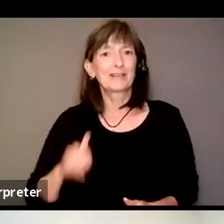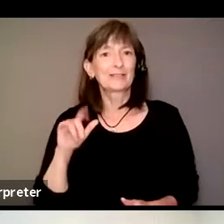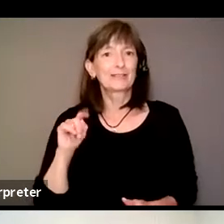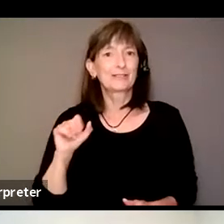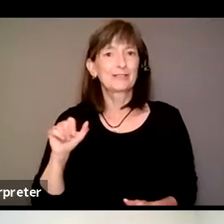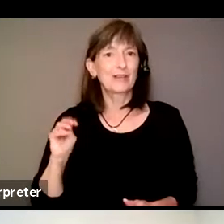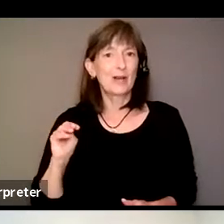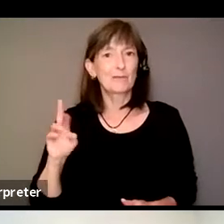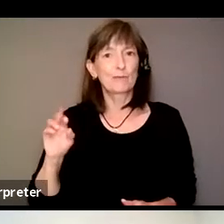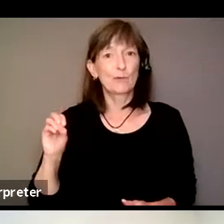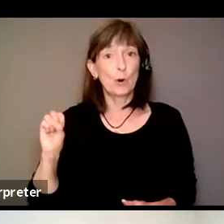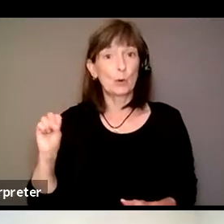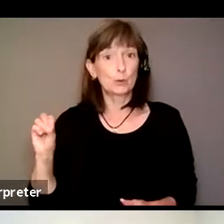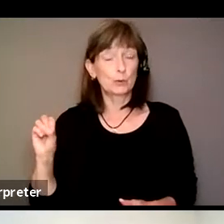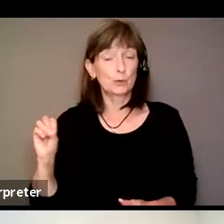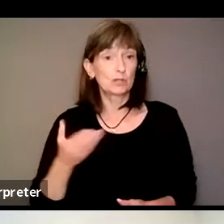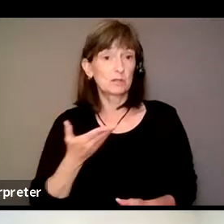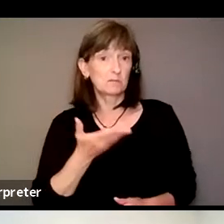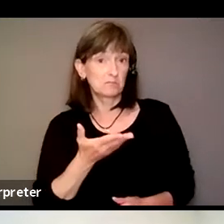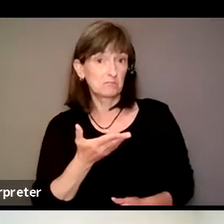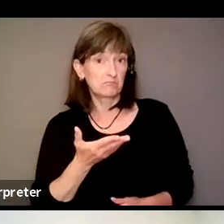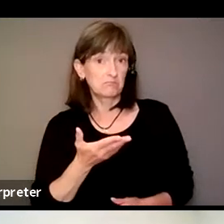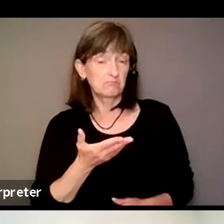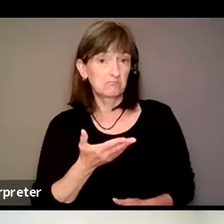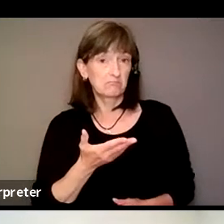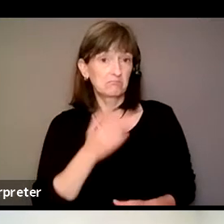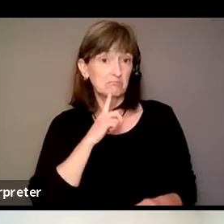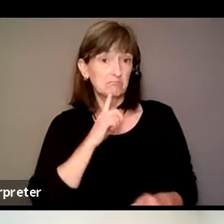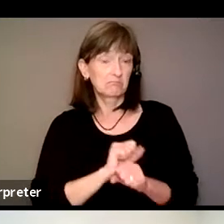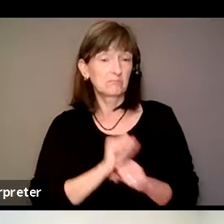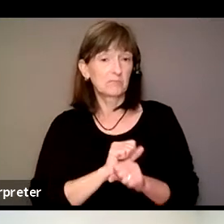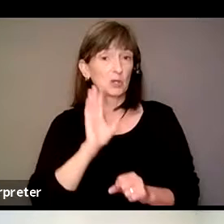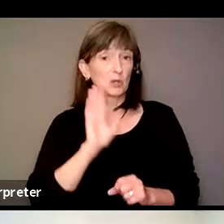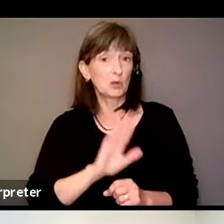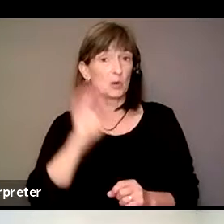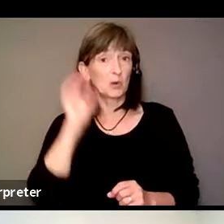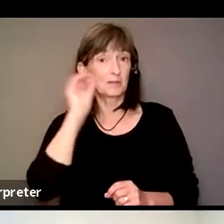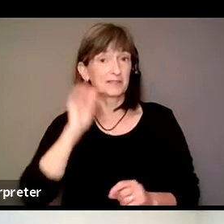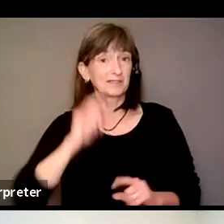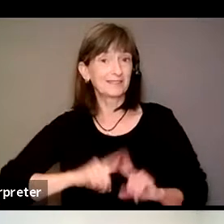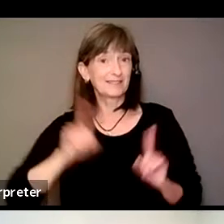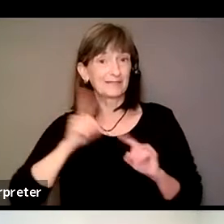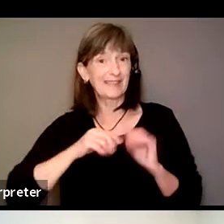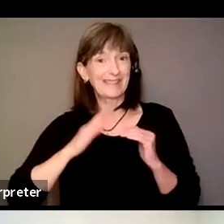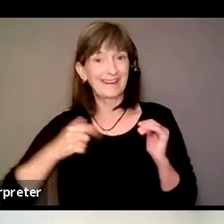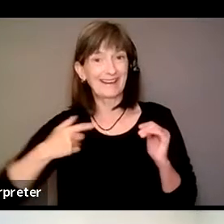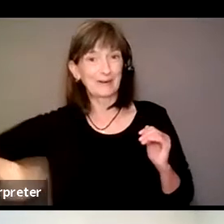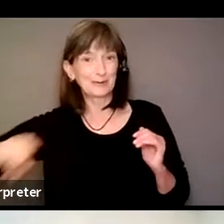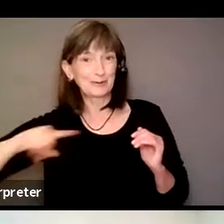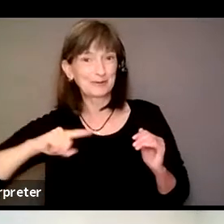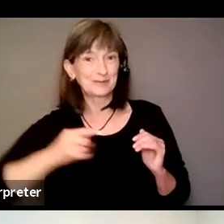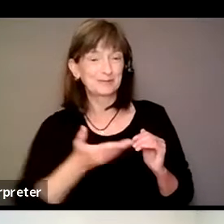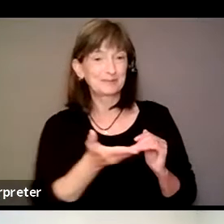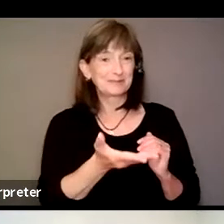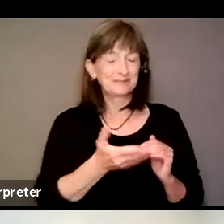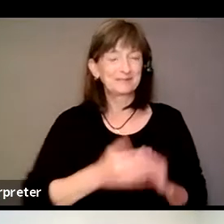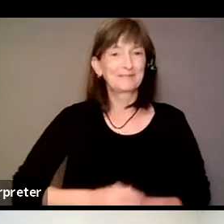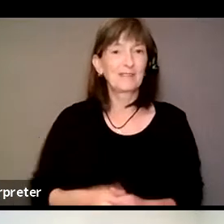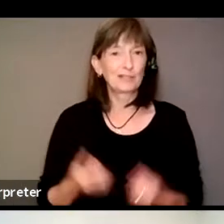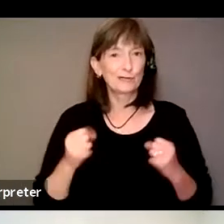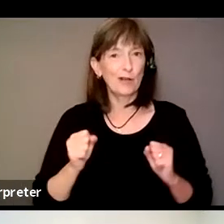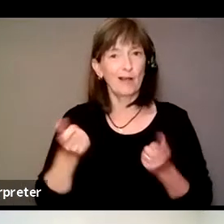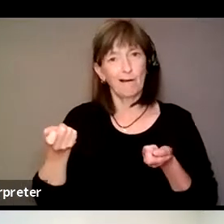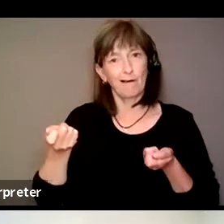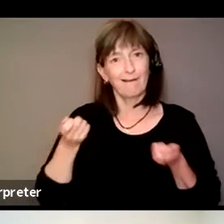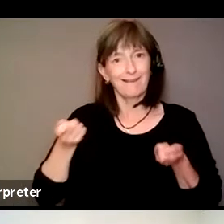your perspective as well. I'm sure you have unique things that you can add to the conversation and add to the pitch as to why people